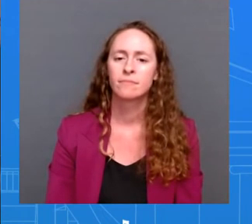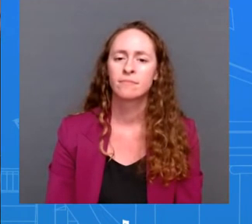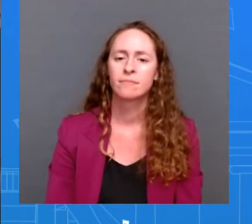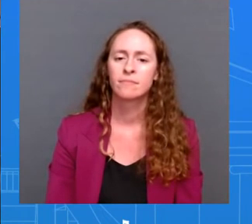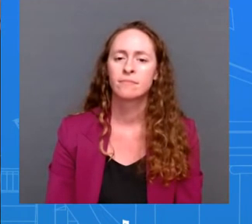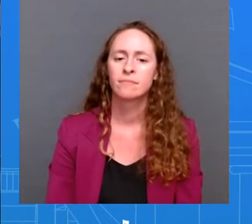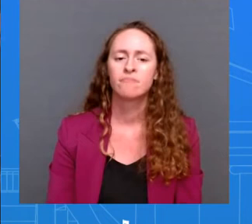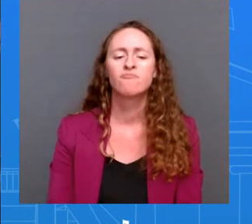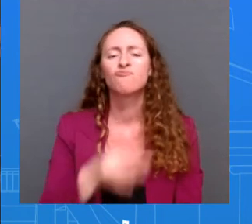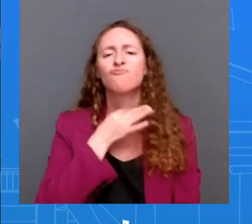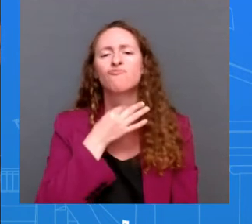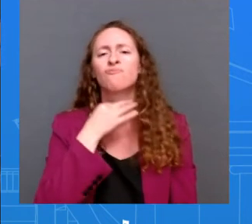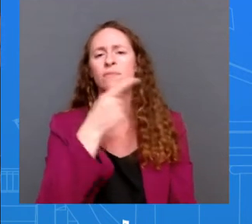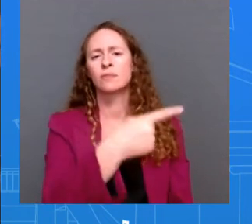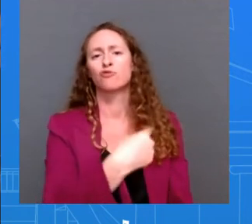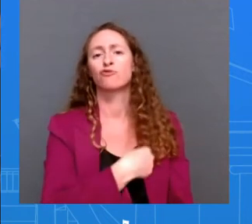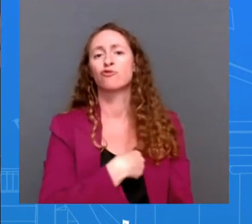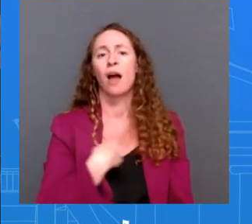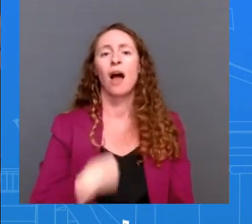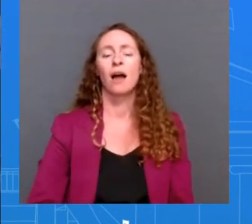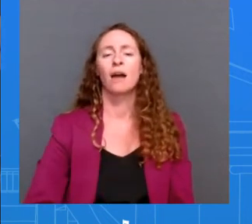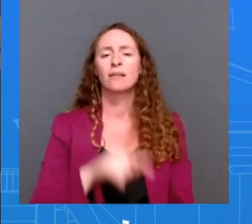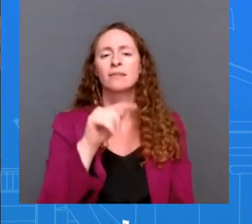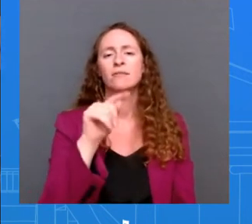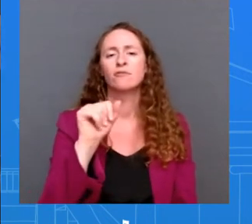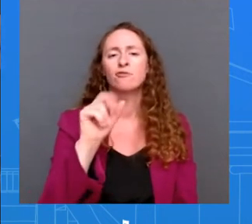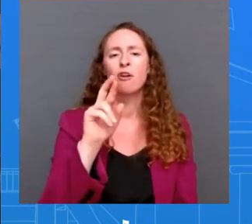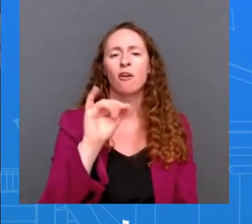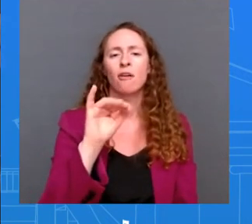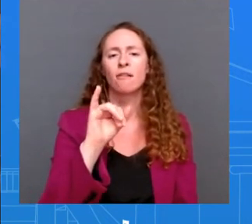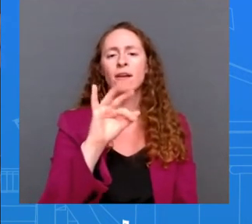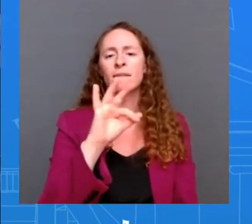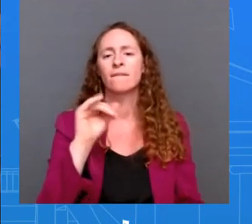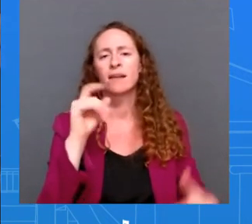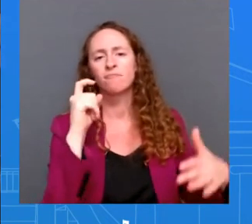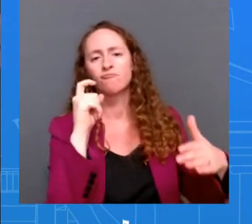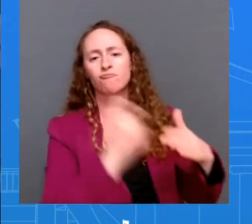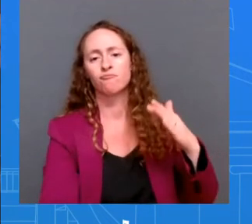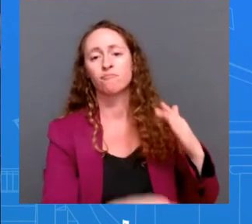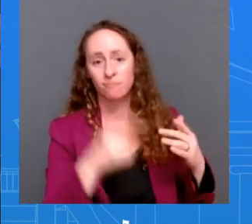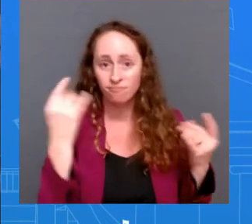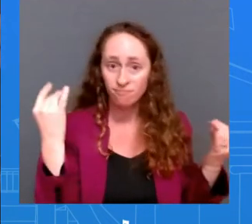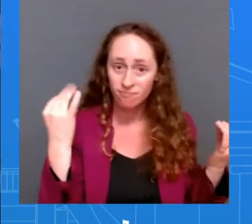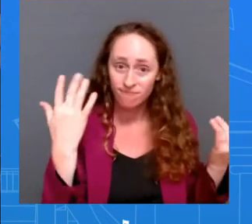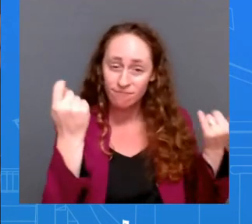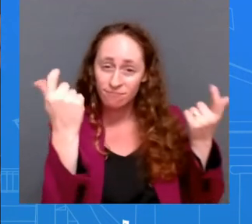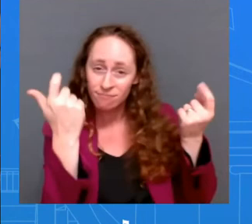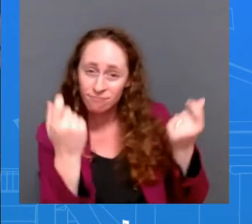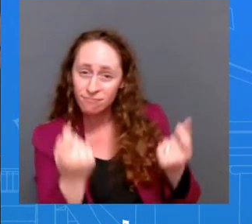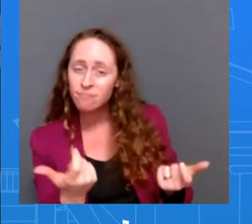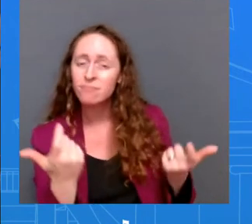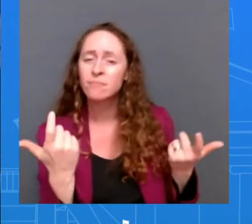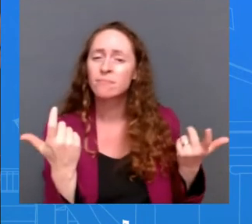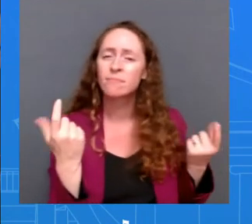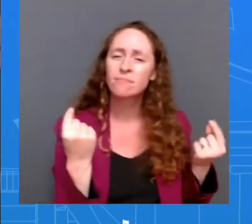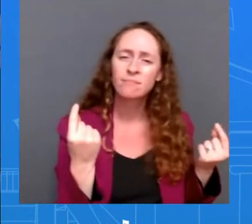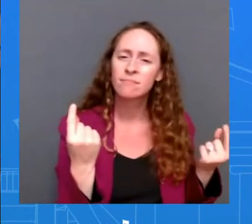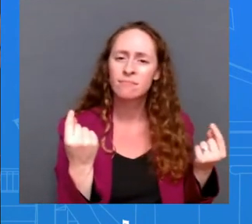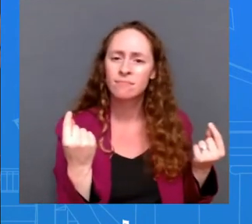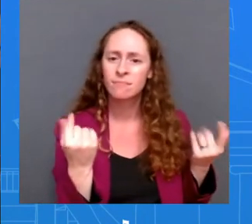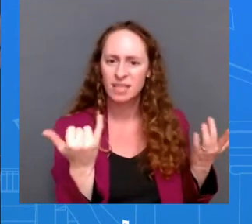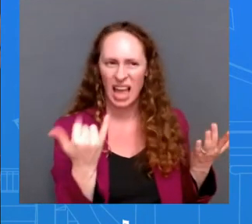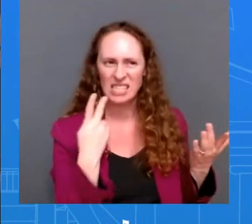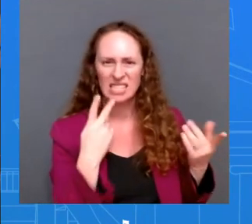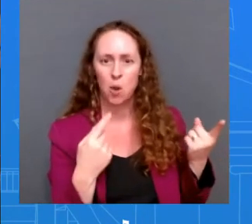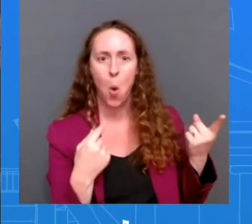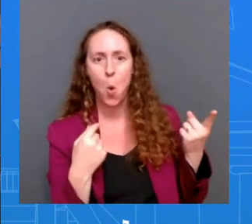tariffs. And just given the aggressive action we've seen out of China since Speaker Pelosi's visit, I'm wondering, will that factor into this decision